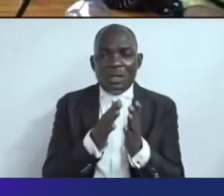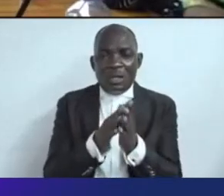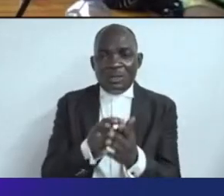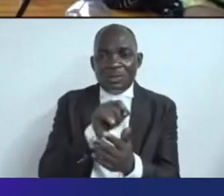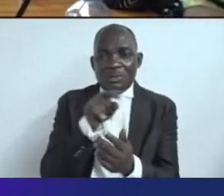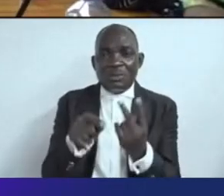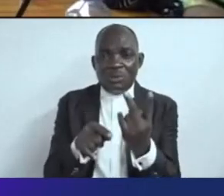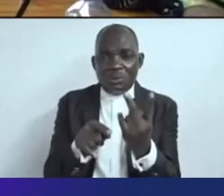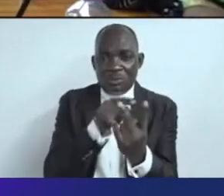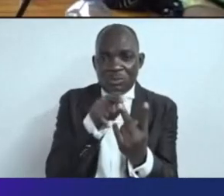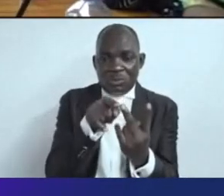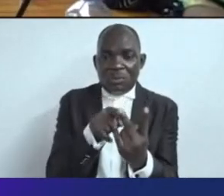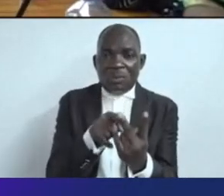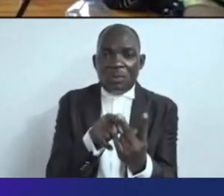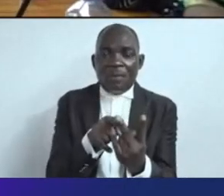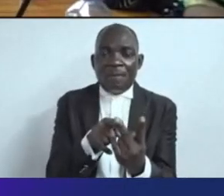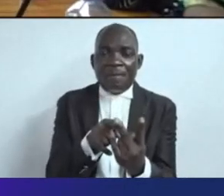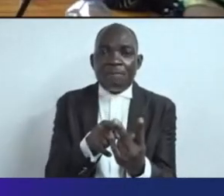questions.